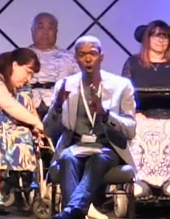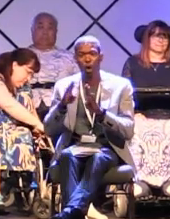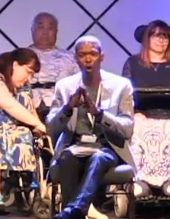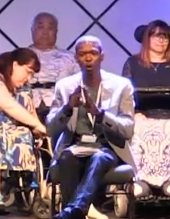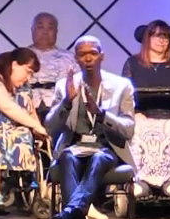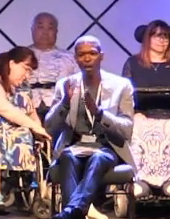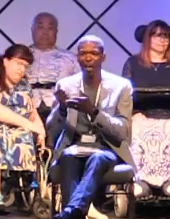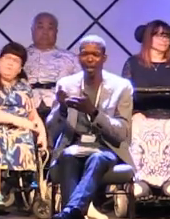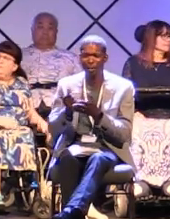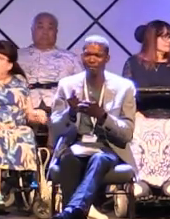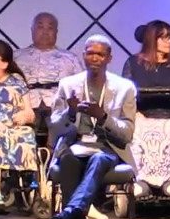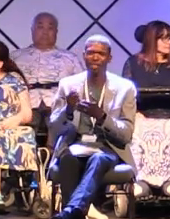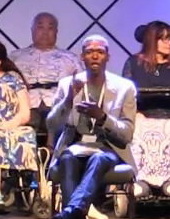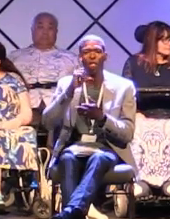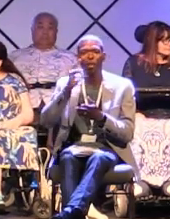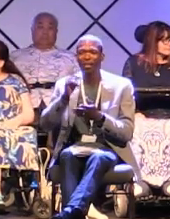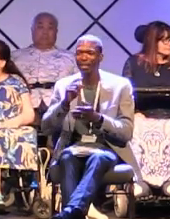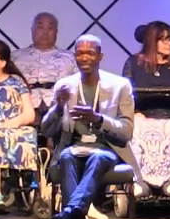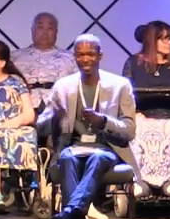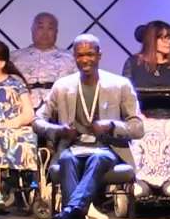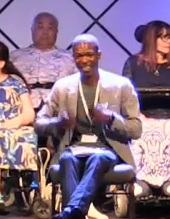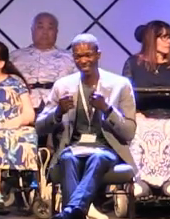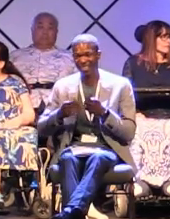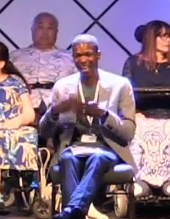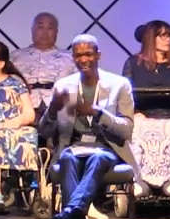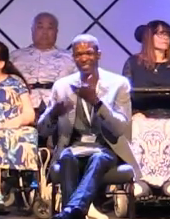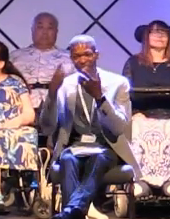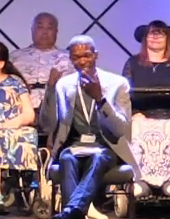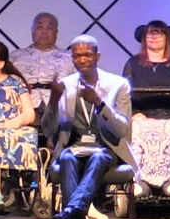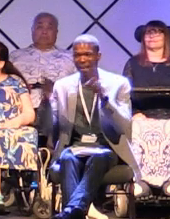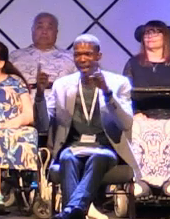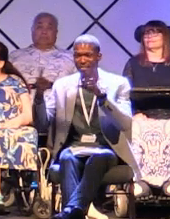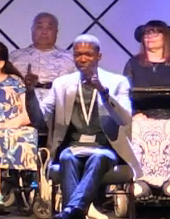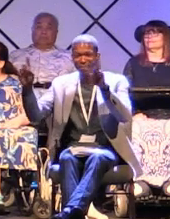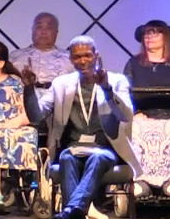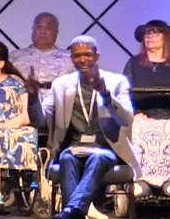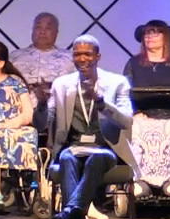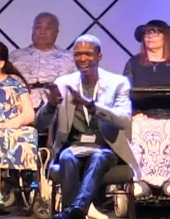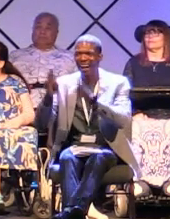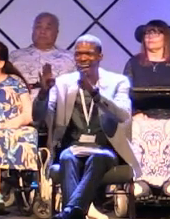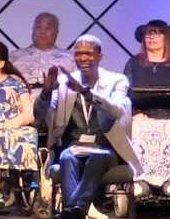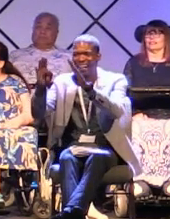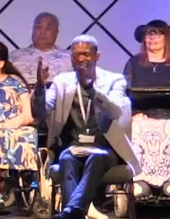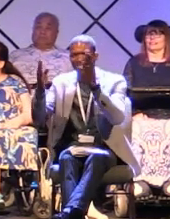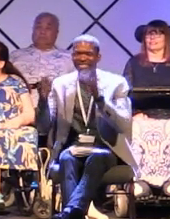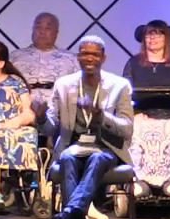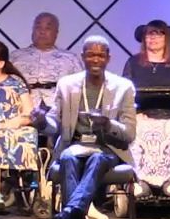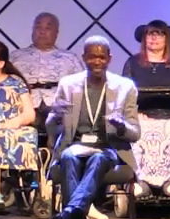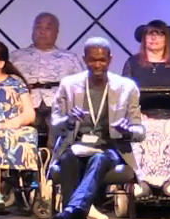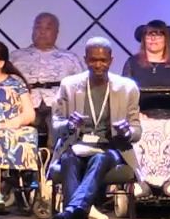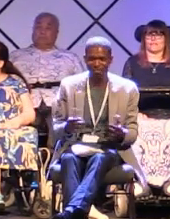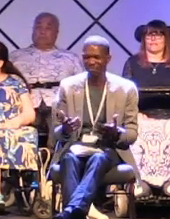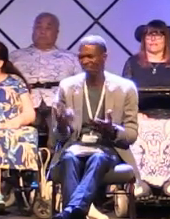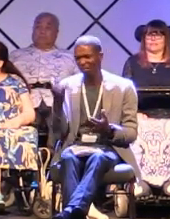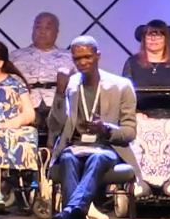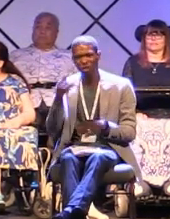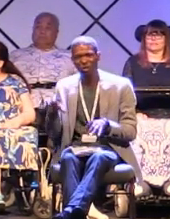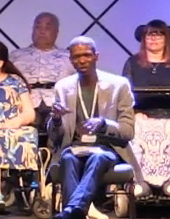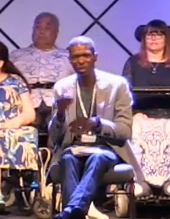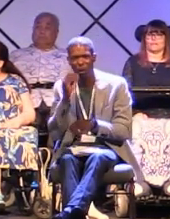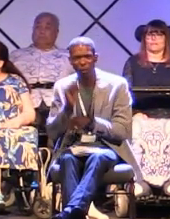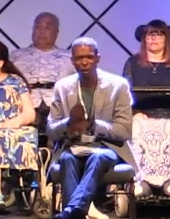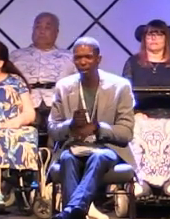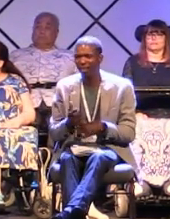figuratively. Seeing Daring curl up in Becky's lap while doing homework or taking a nap has been simply